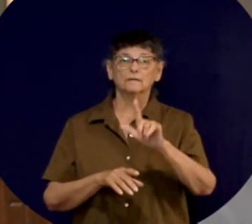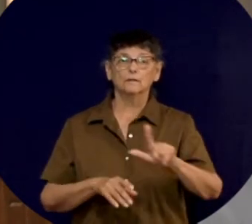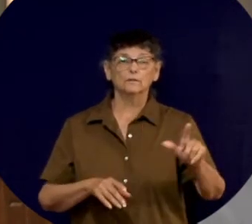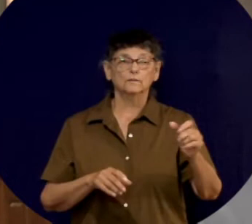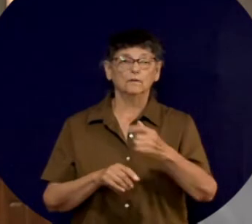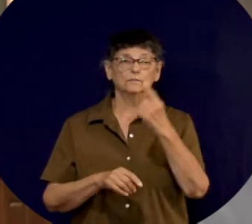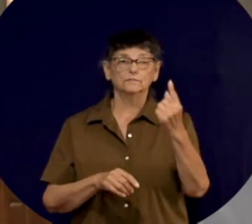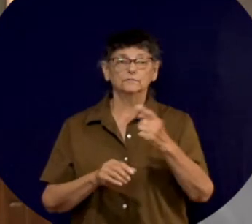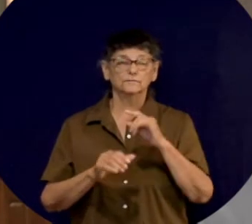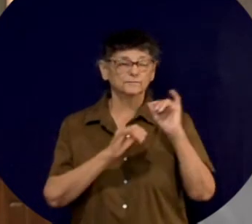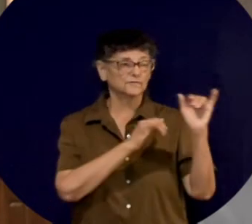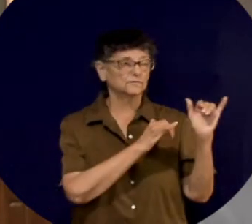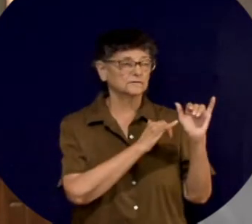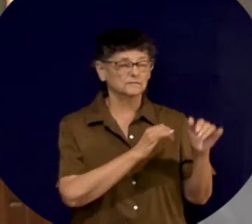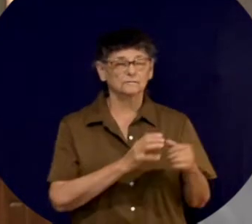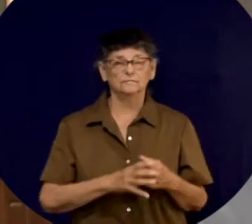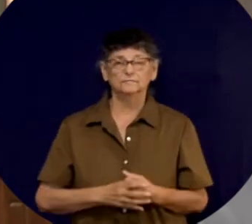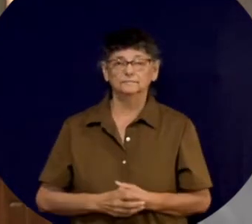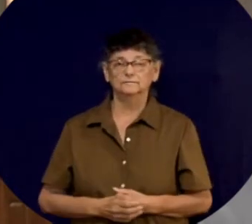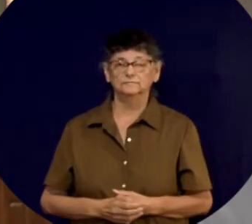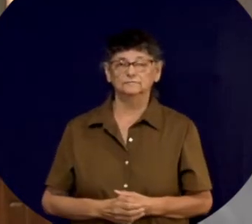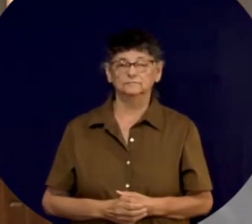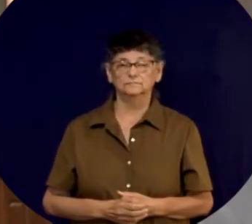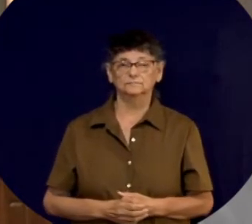be with you always. And with your spirit.